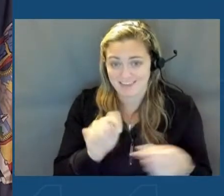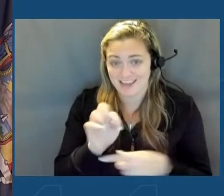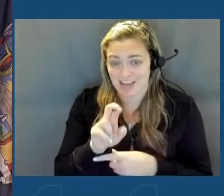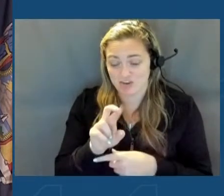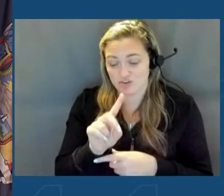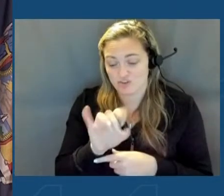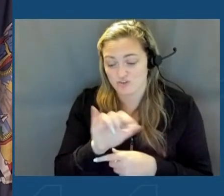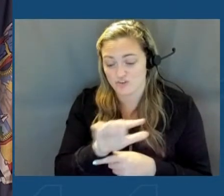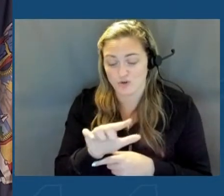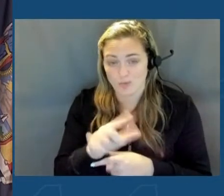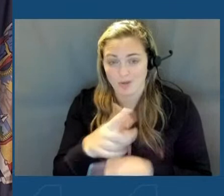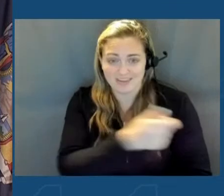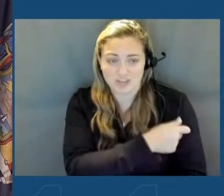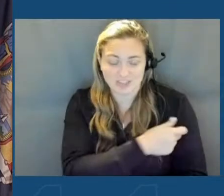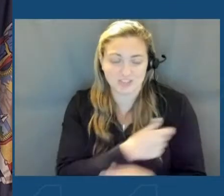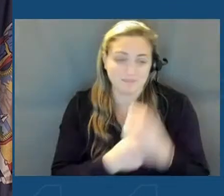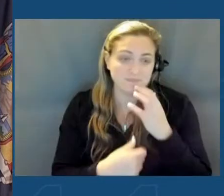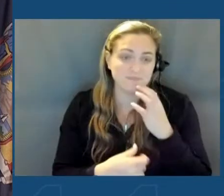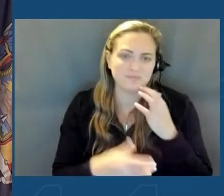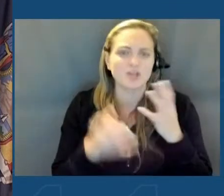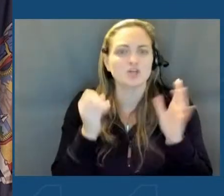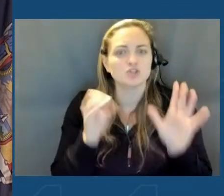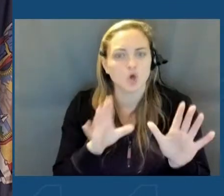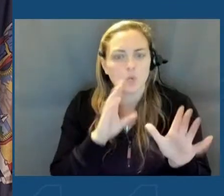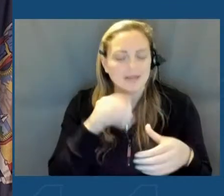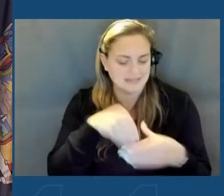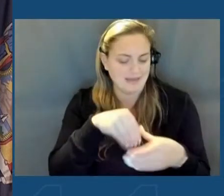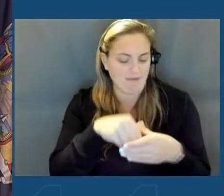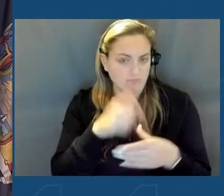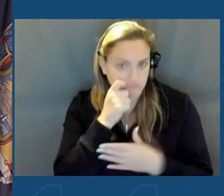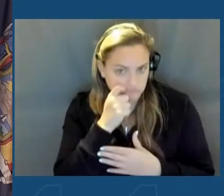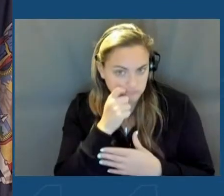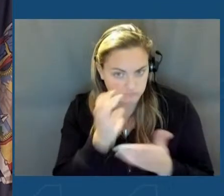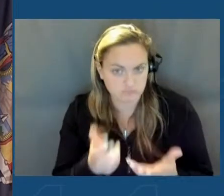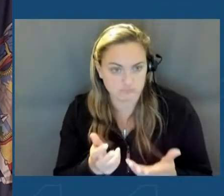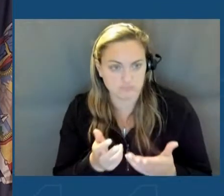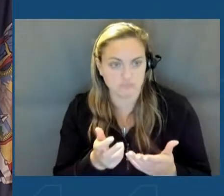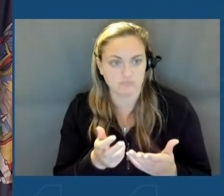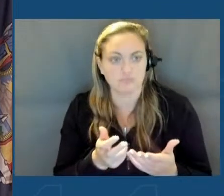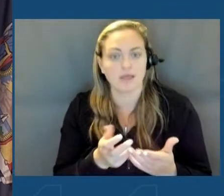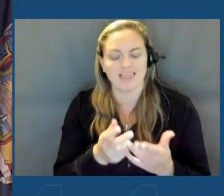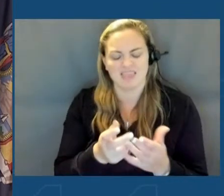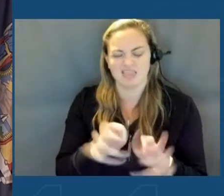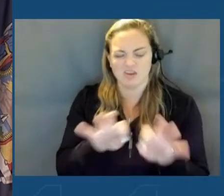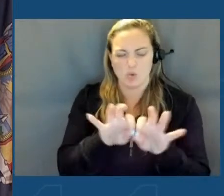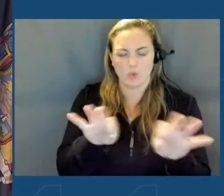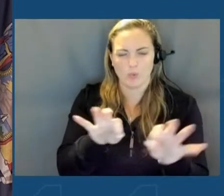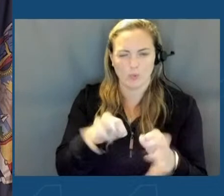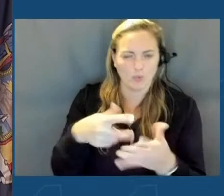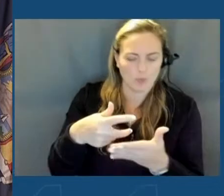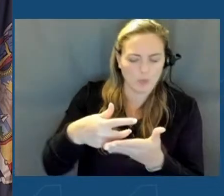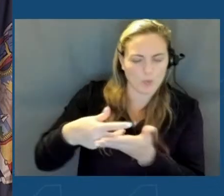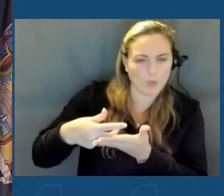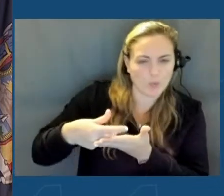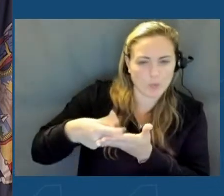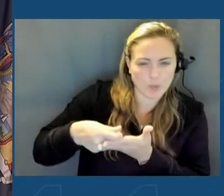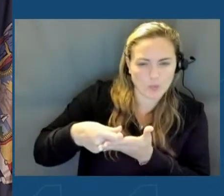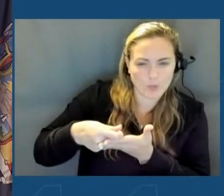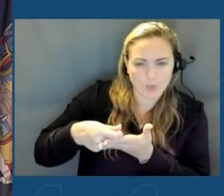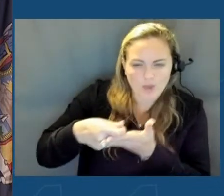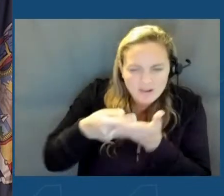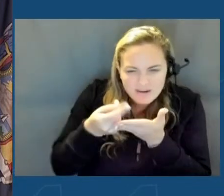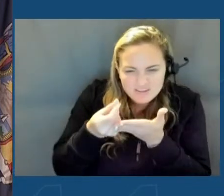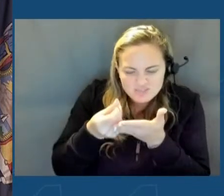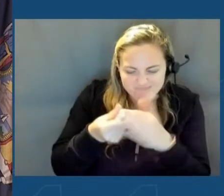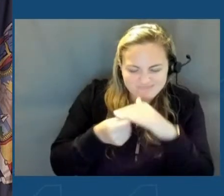injections. So this is within the skin. And when you slide that little needle into a very, just under the layer